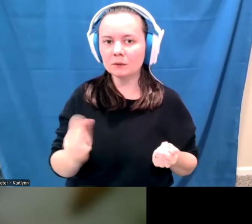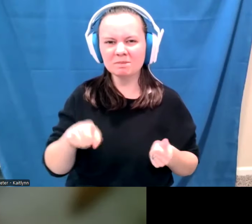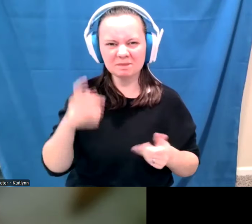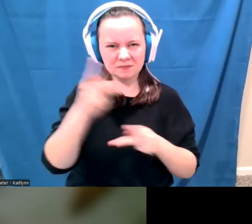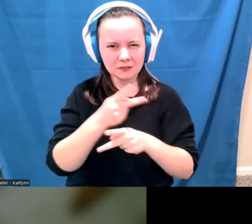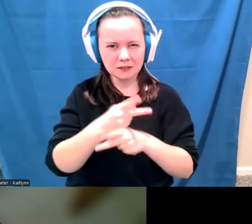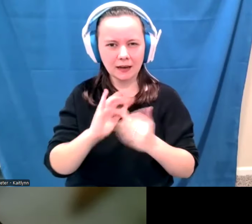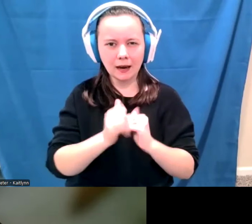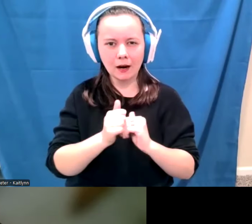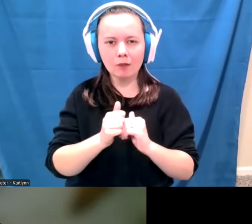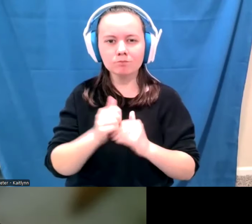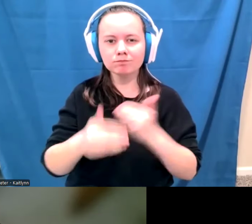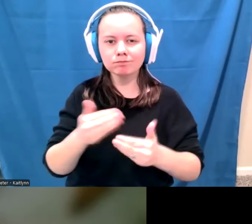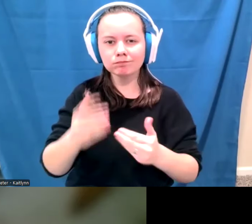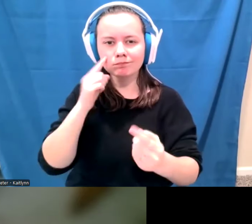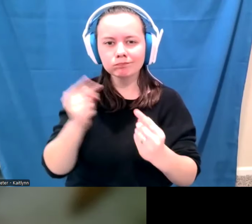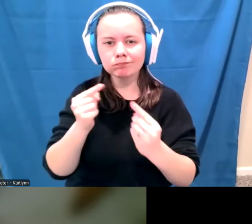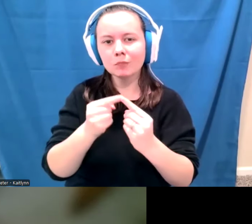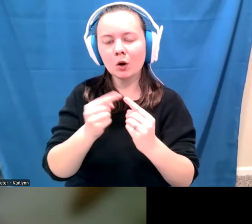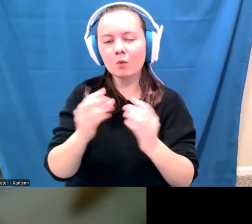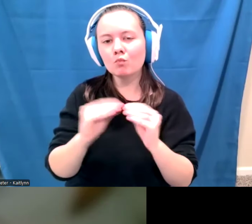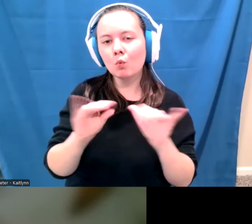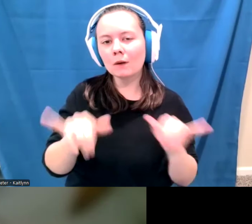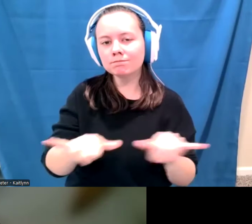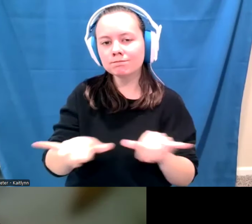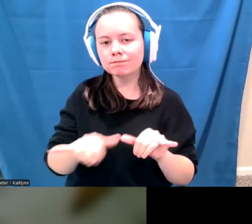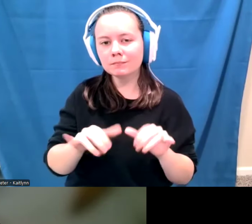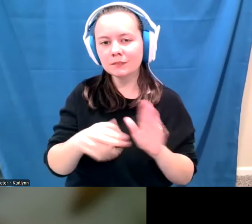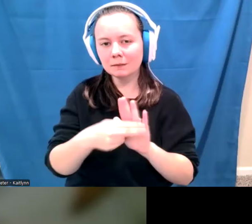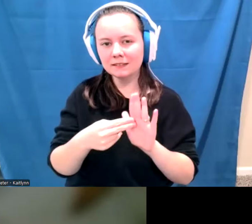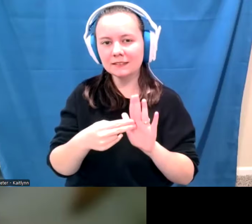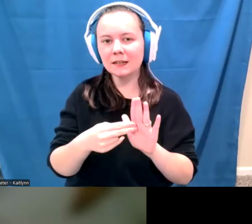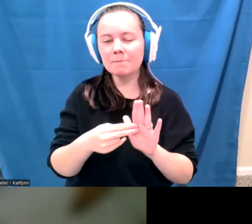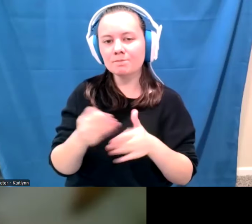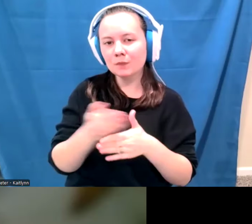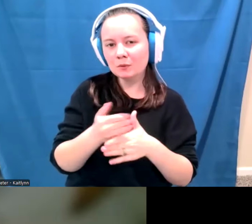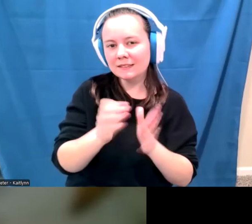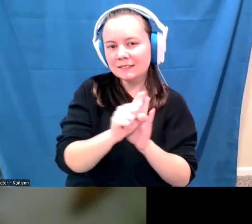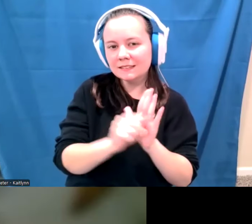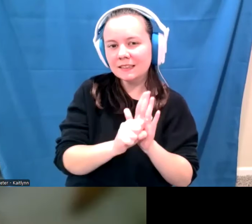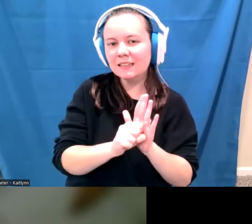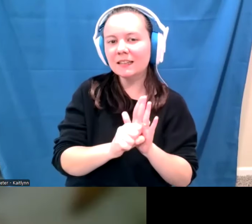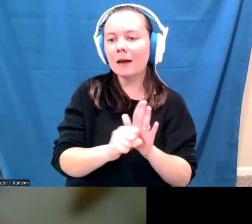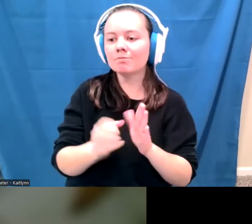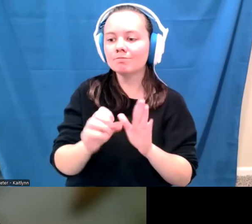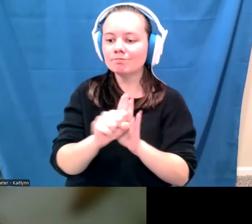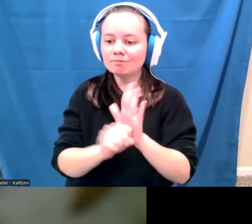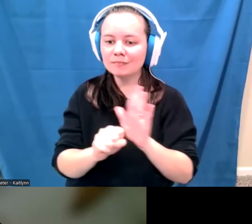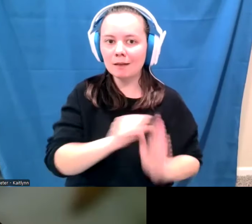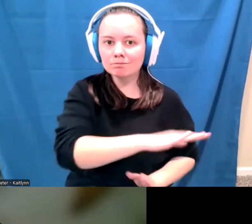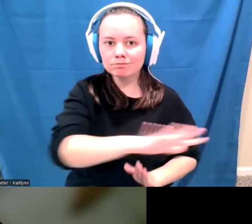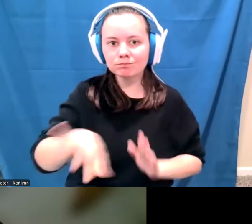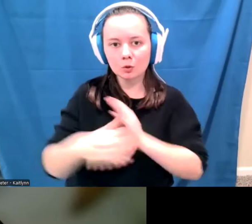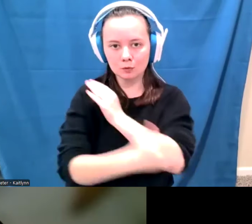move toward more common definitions within and across states in order to be able to collect meaningful